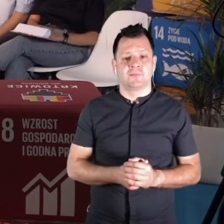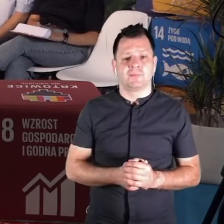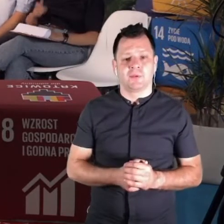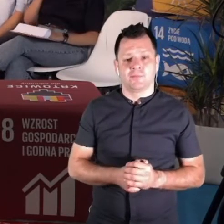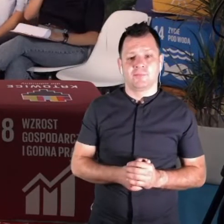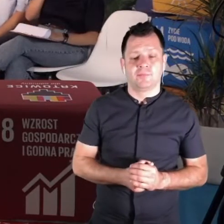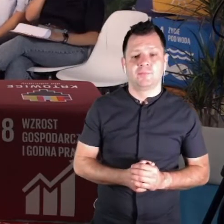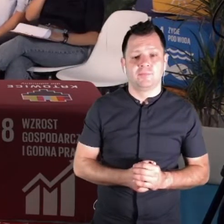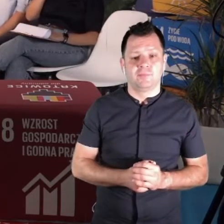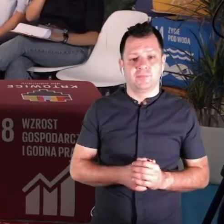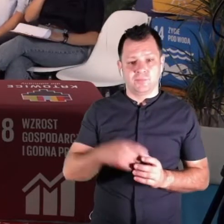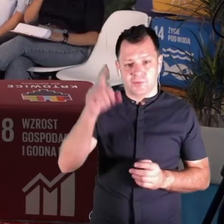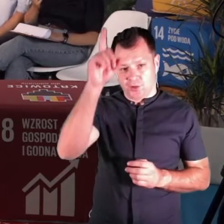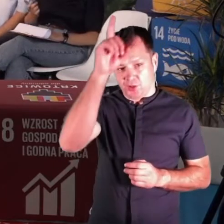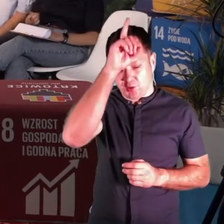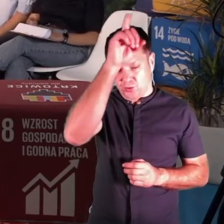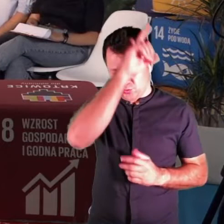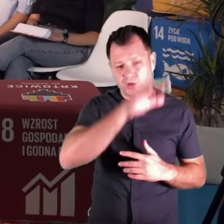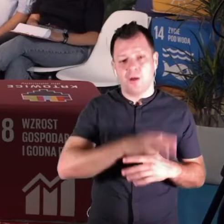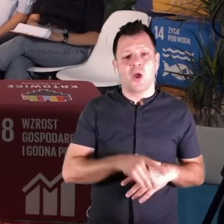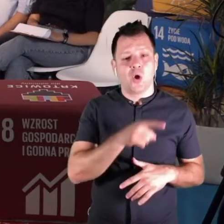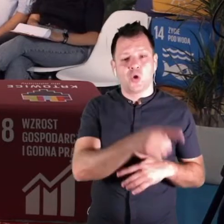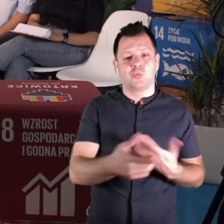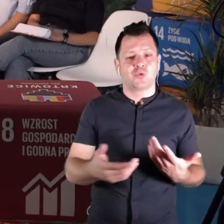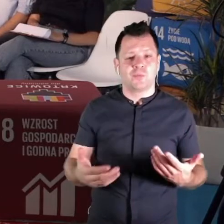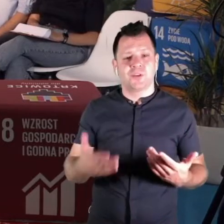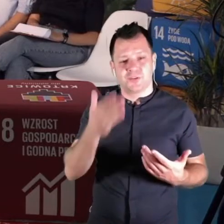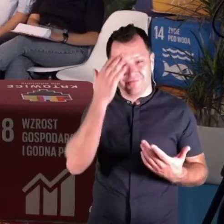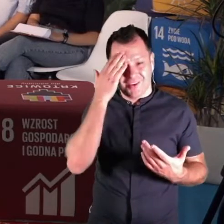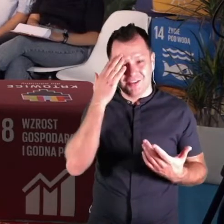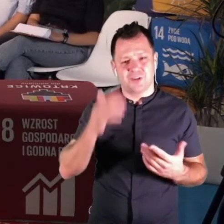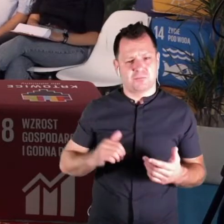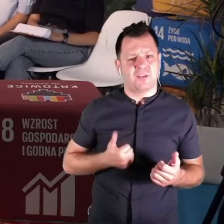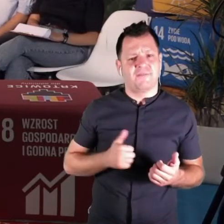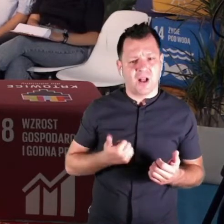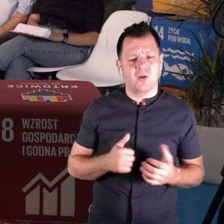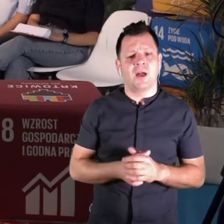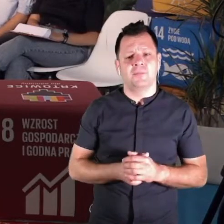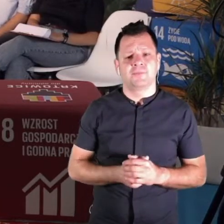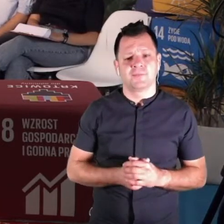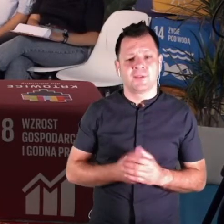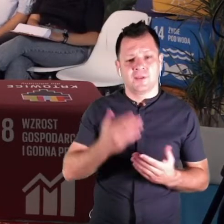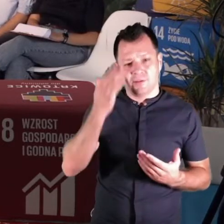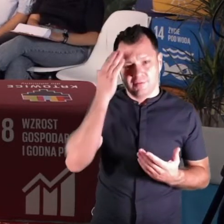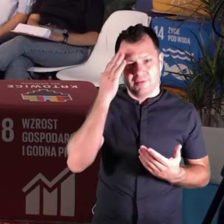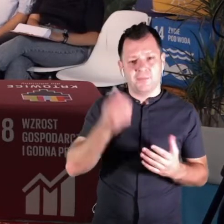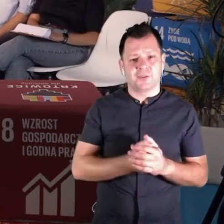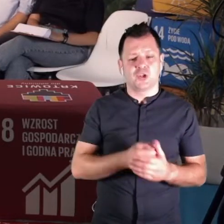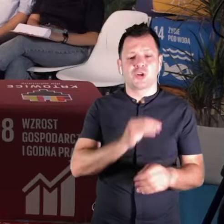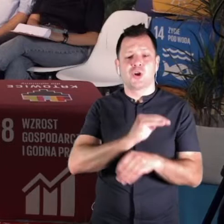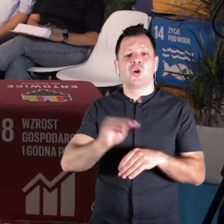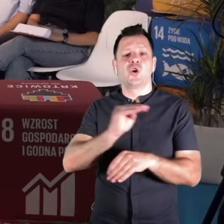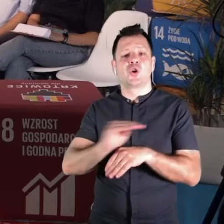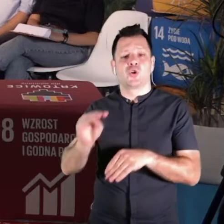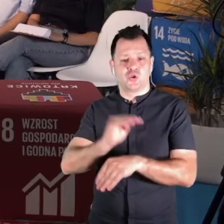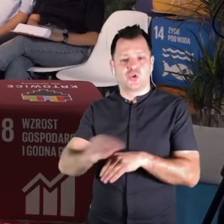they can just do it. But now we know that we have to conduct some trainings and help them to understand and to feel all of these